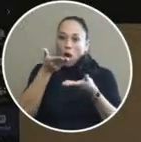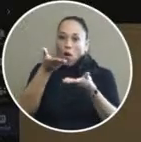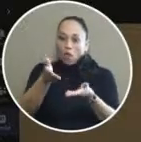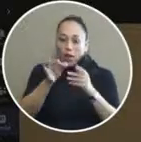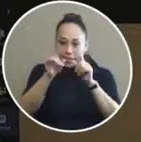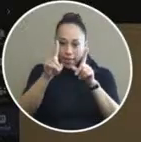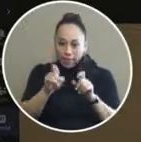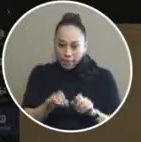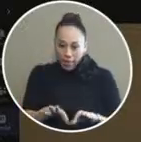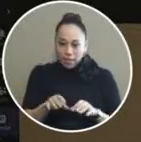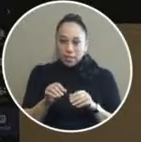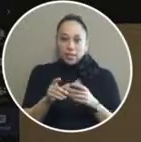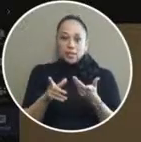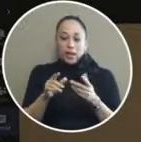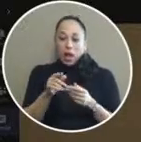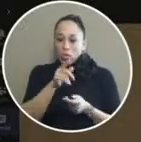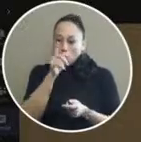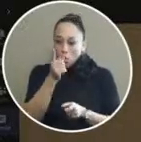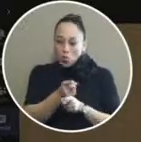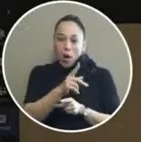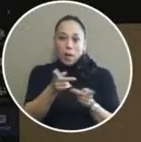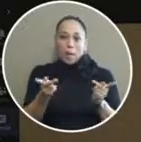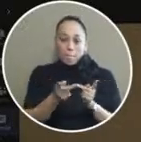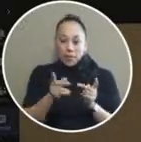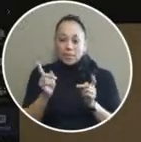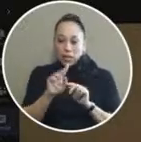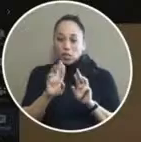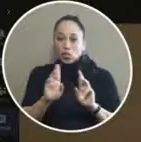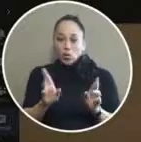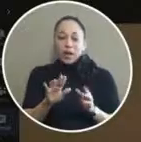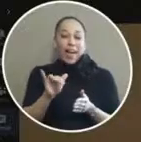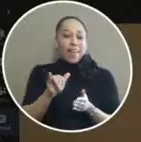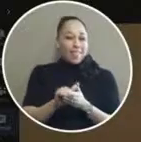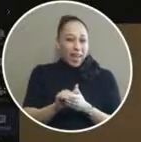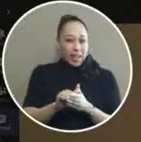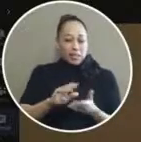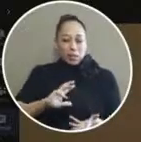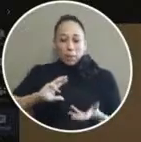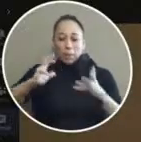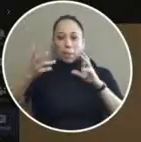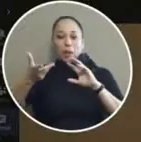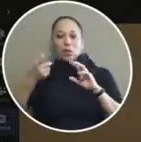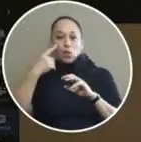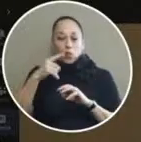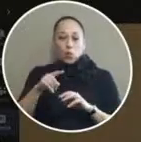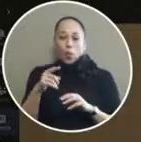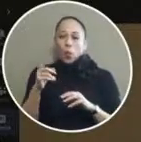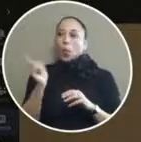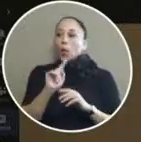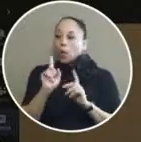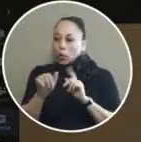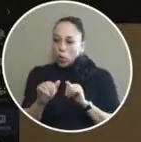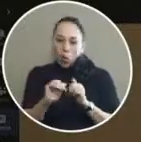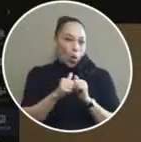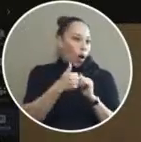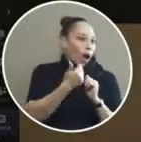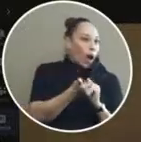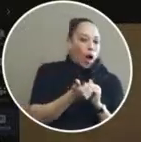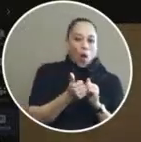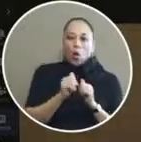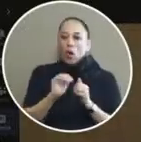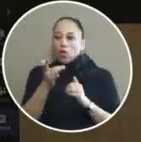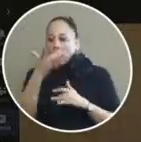it needs to be and how it needs to be available. And that's why we've got a very big mix of where you can go, how you can go, whether